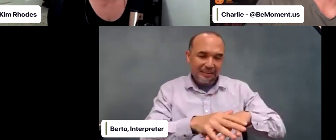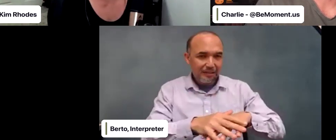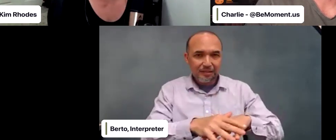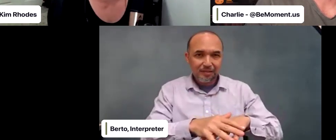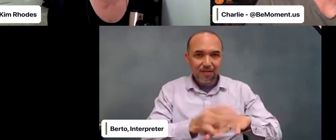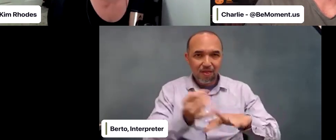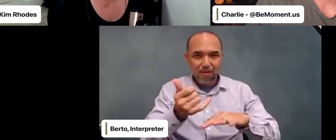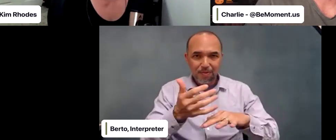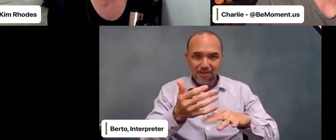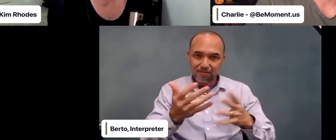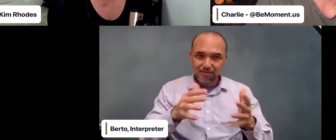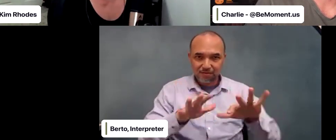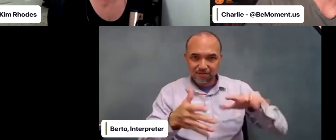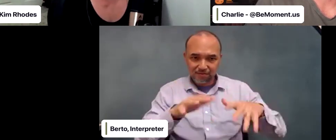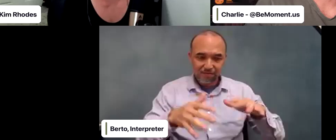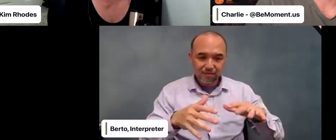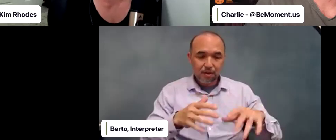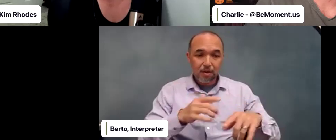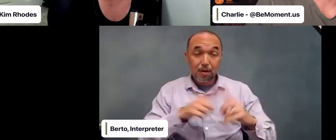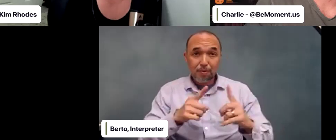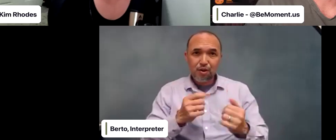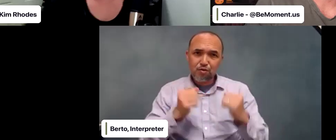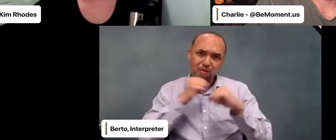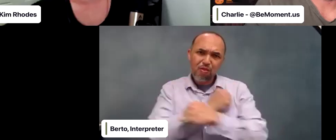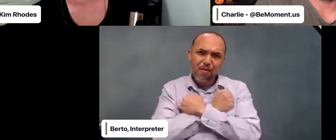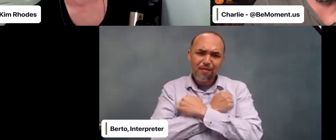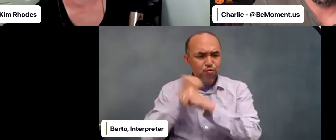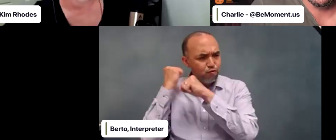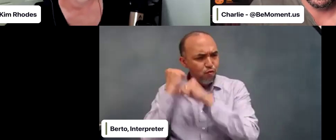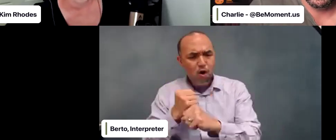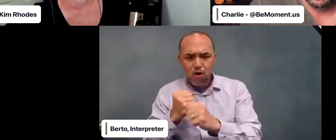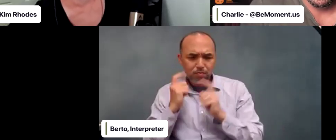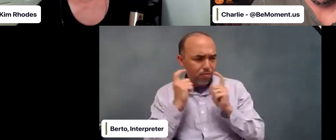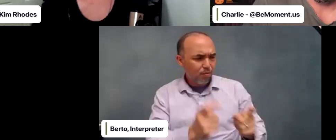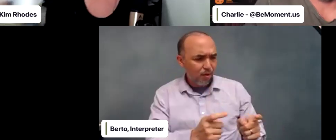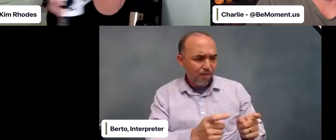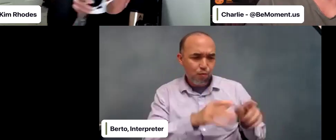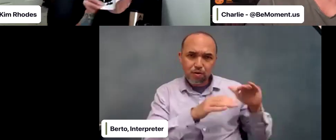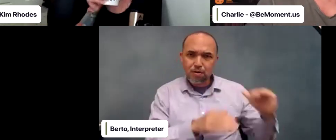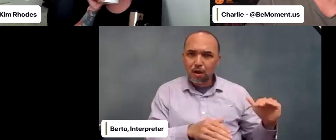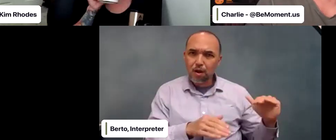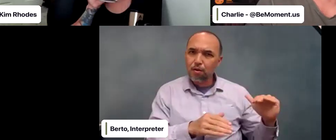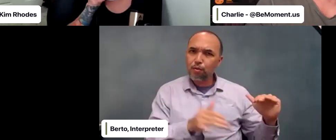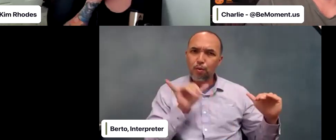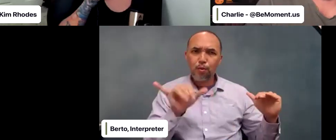think that's very strong, and given to a child, it's very common. Isn't it?